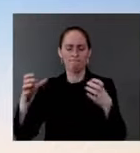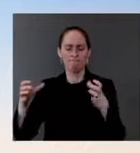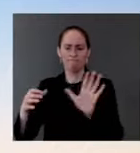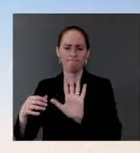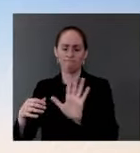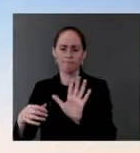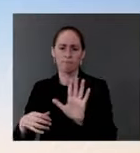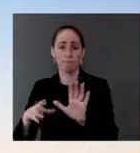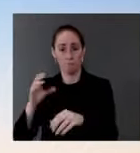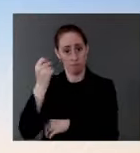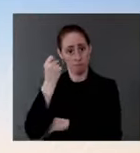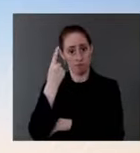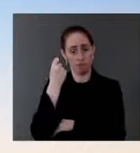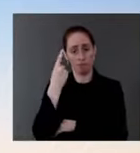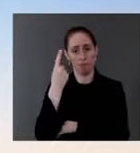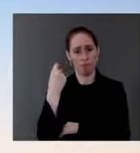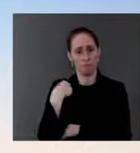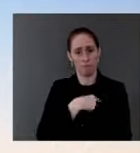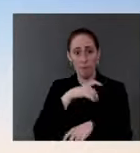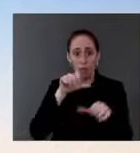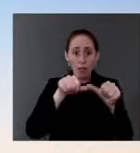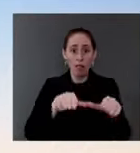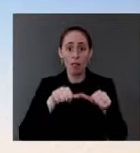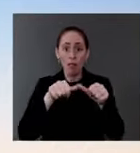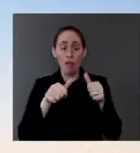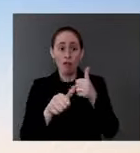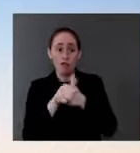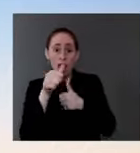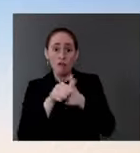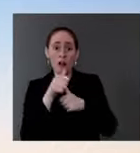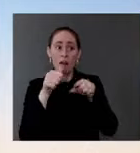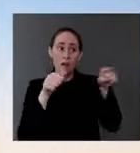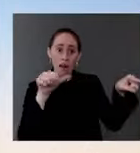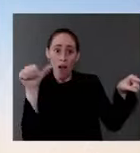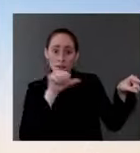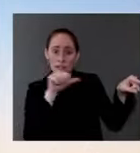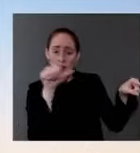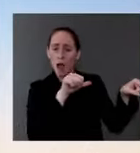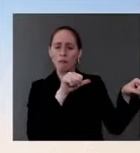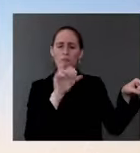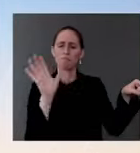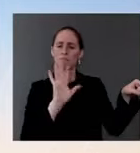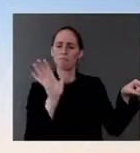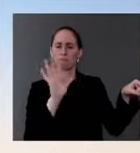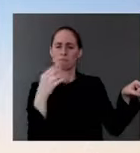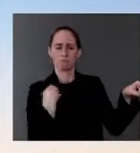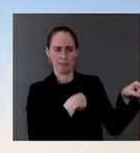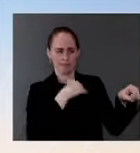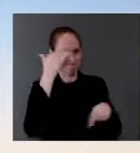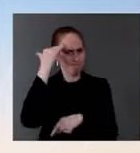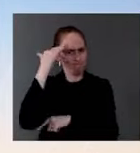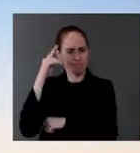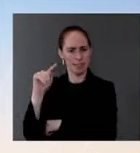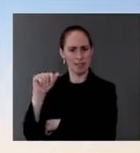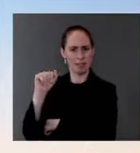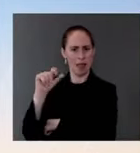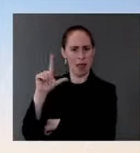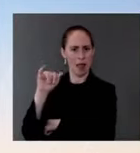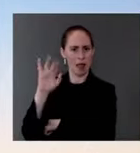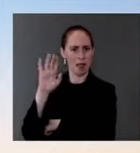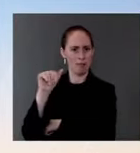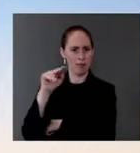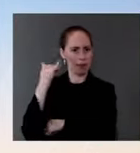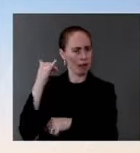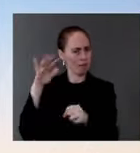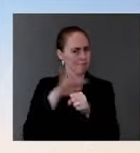the Taliban accountable. I know we obviously do regular assessments for from our intelligence team on this, from the CIA